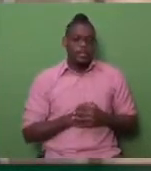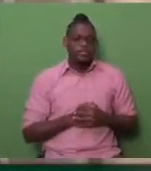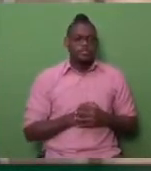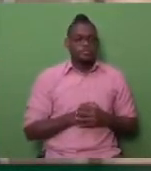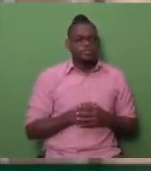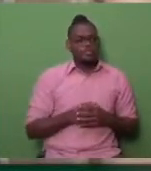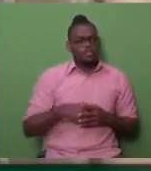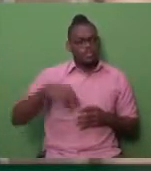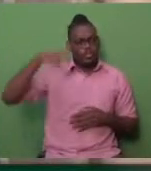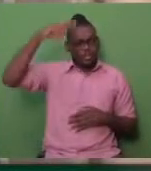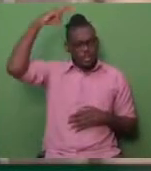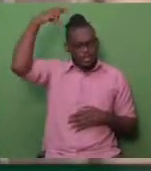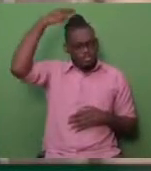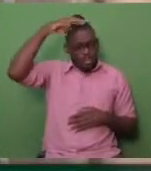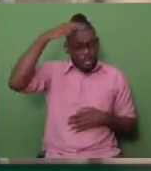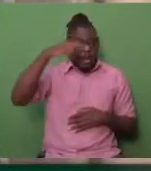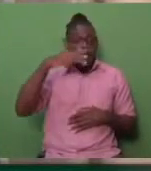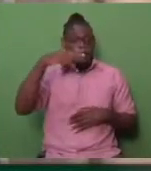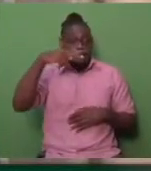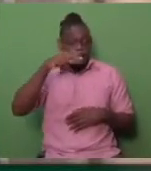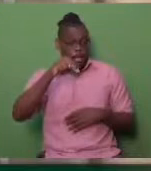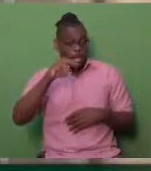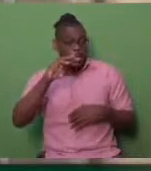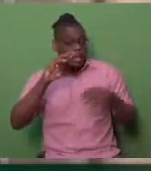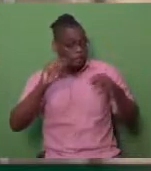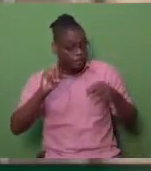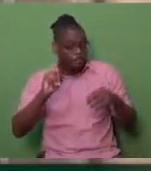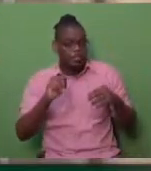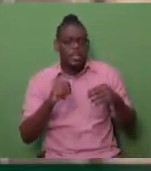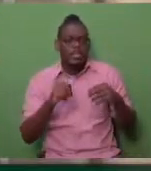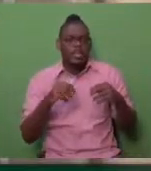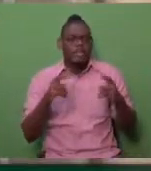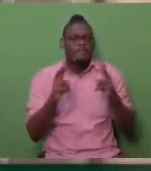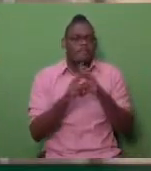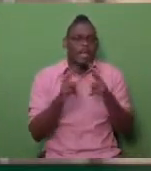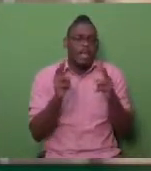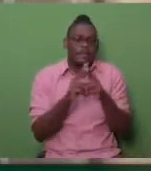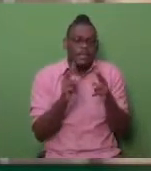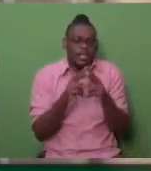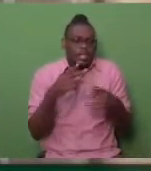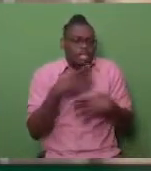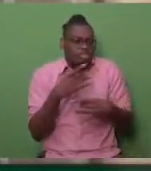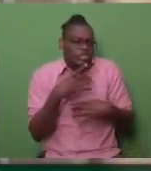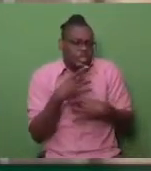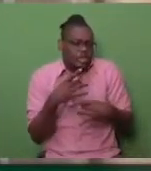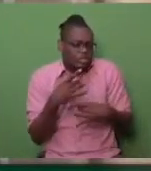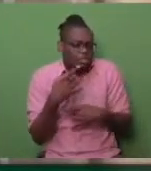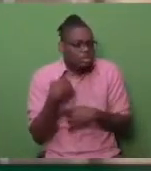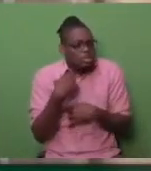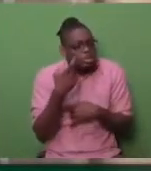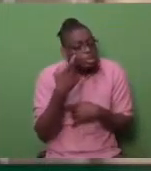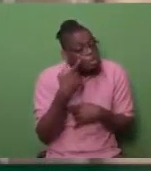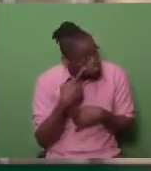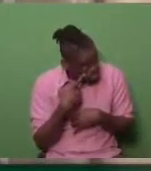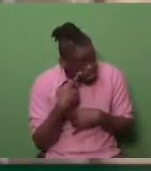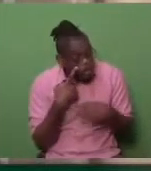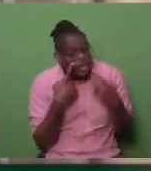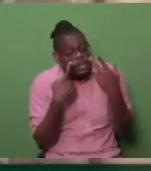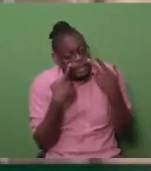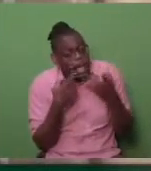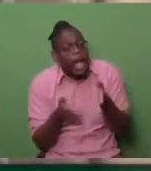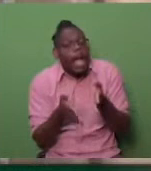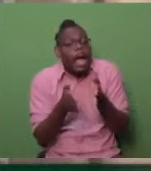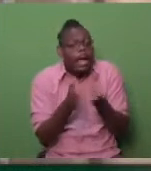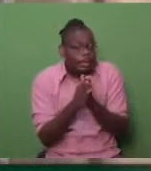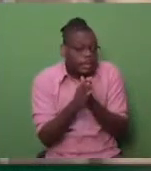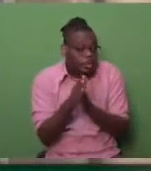Minister. Shortly after the 2020 election, when this Prime Minister was asked how he intended to bridge the gap between